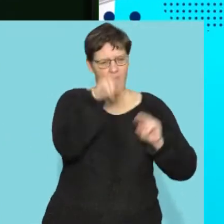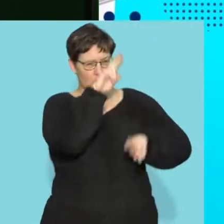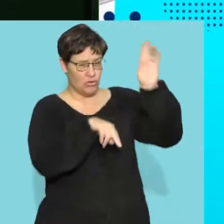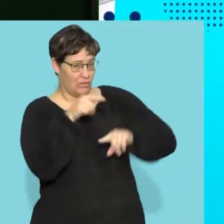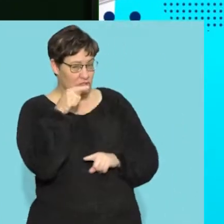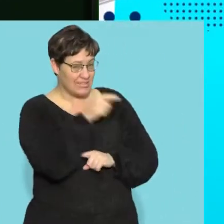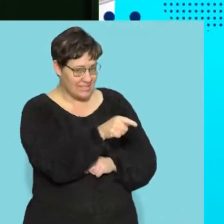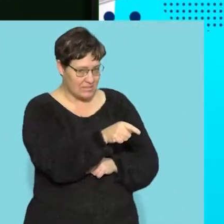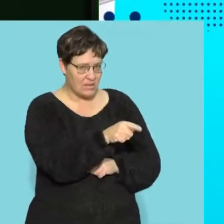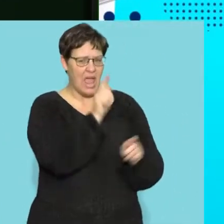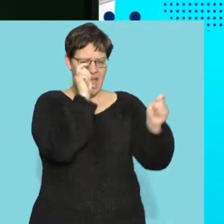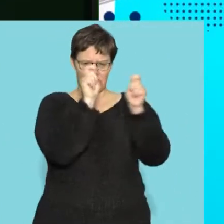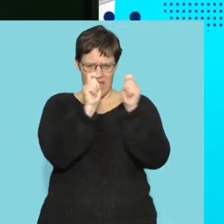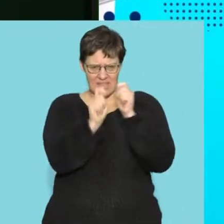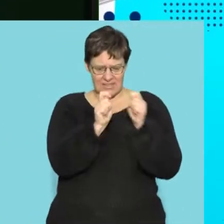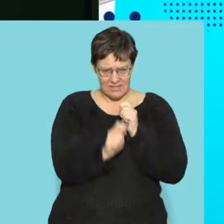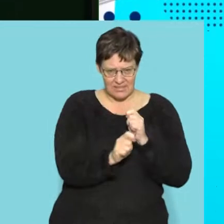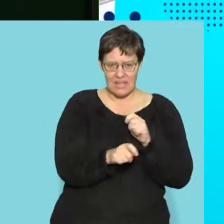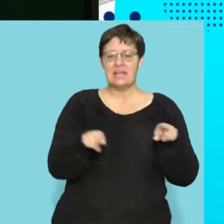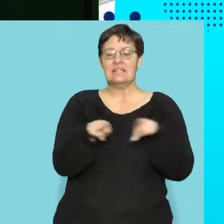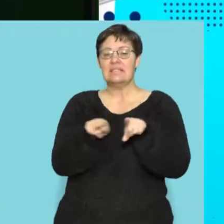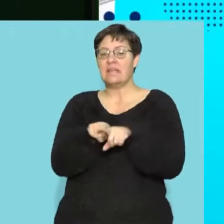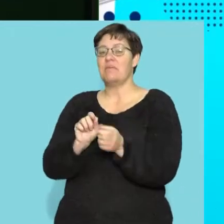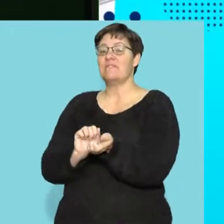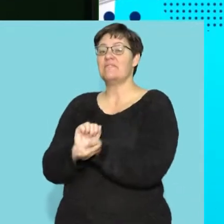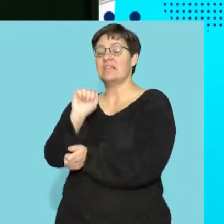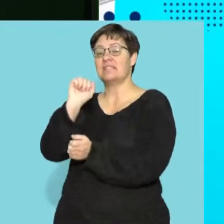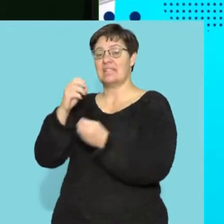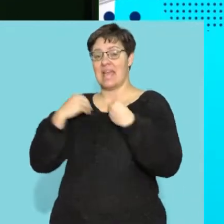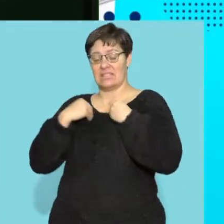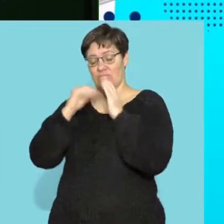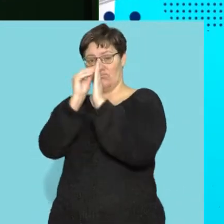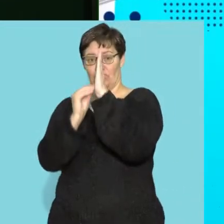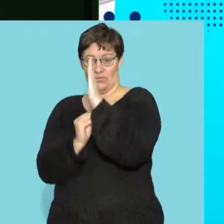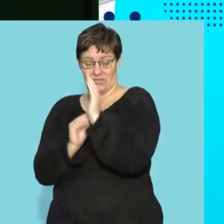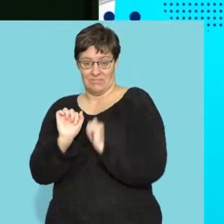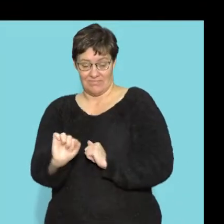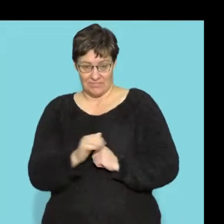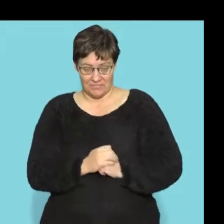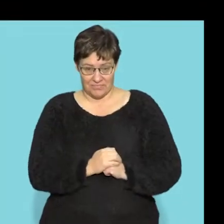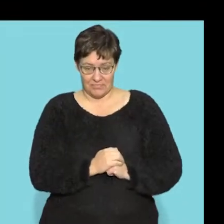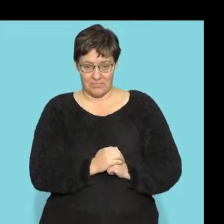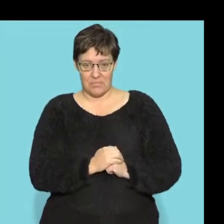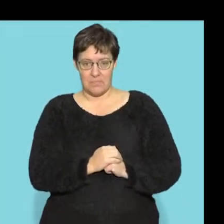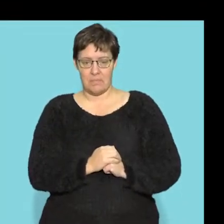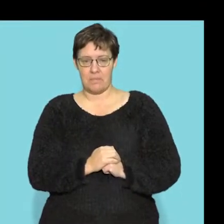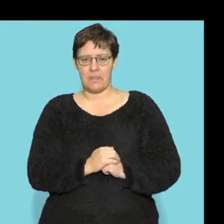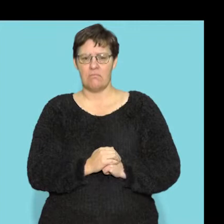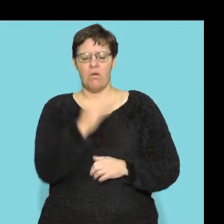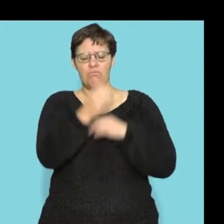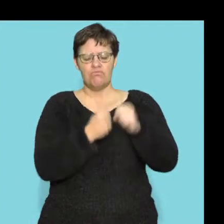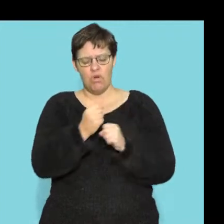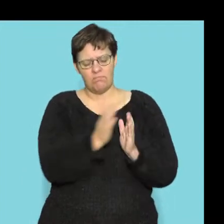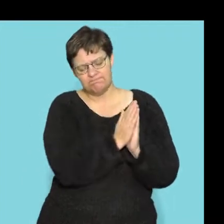income statement with adjustments and the fixed asset note. Okay, so if we look at this